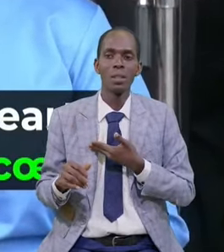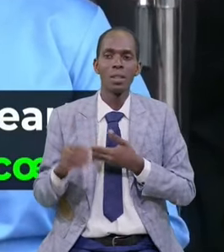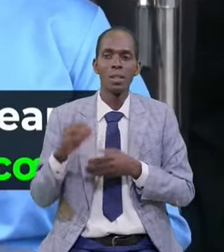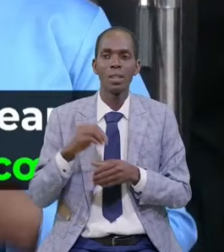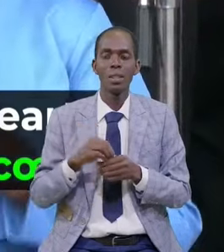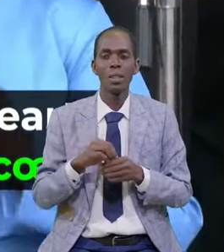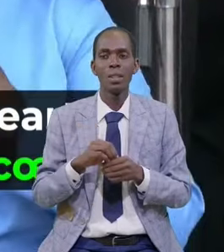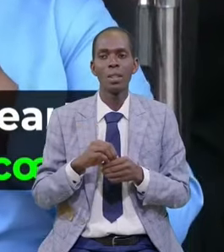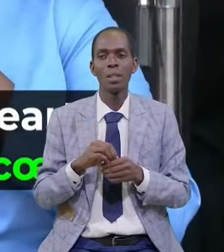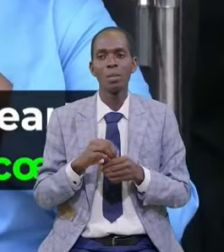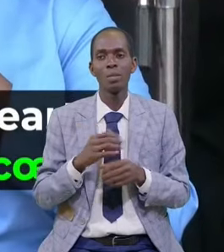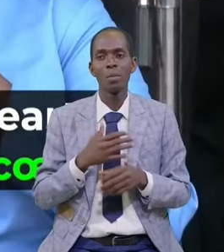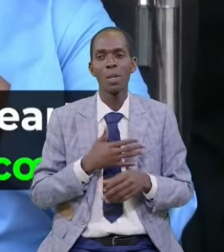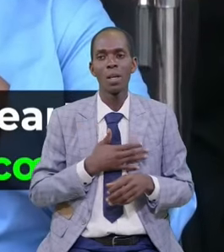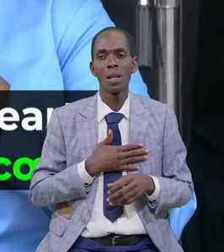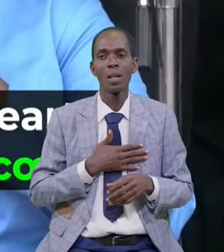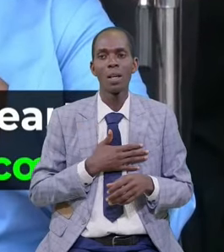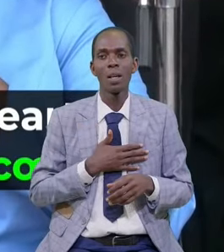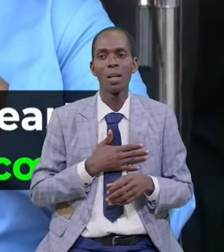in